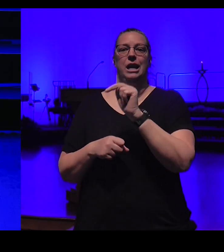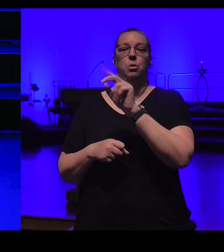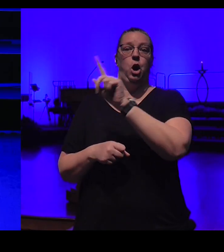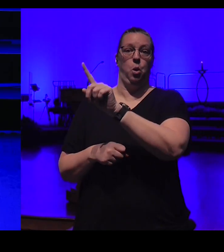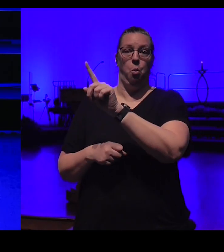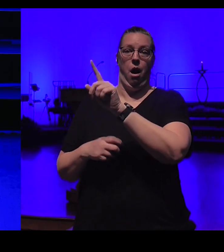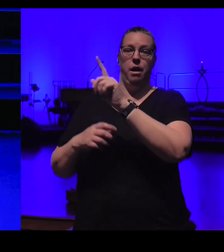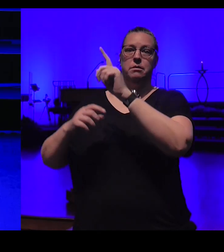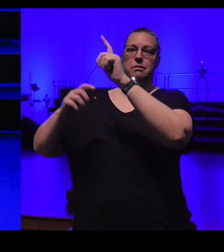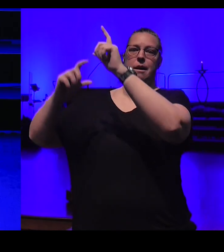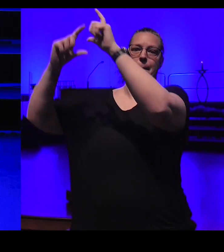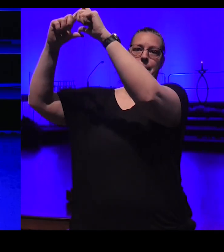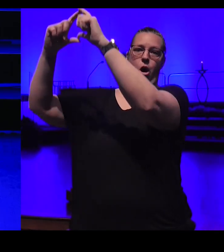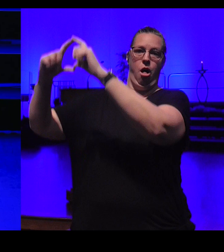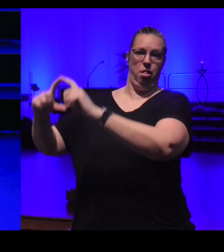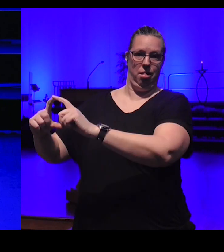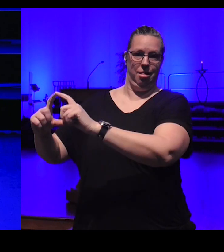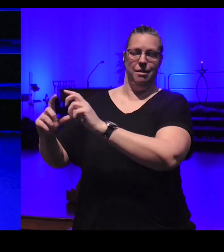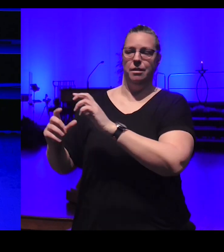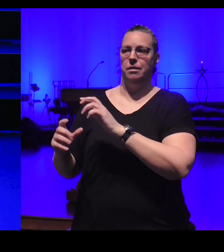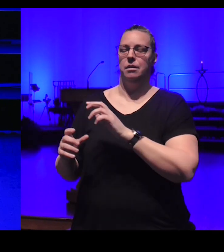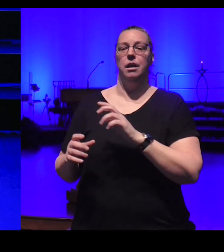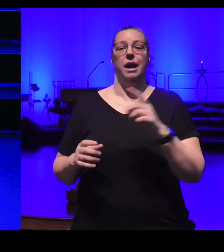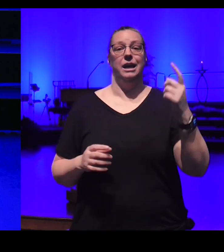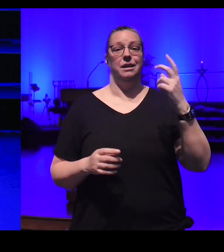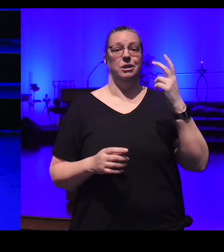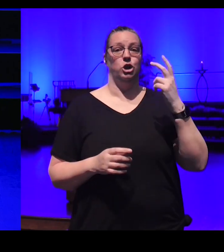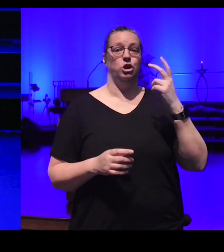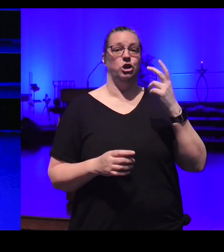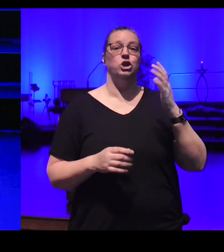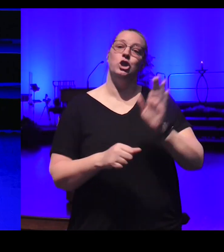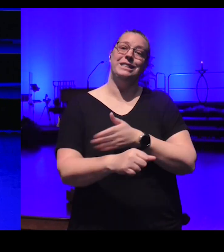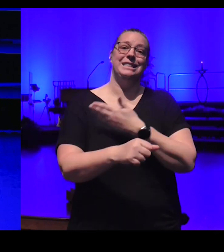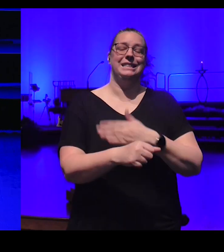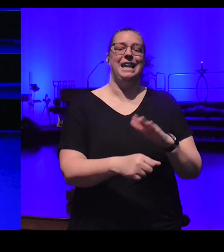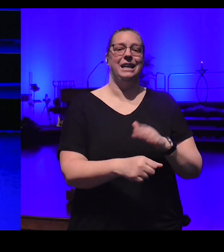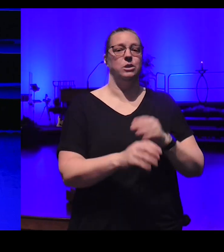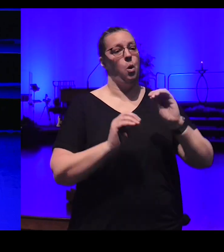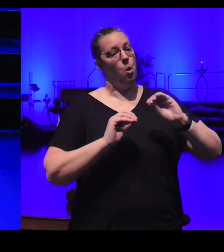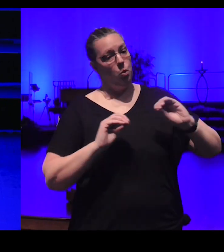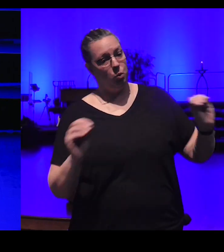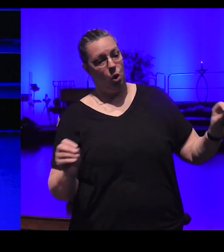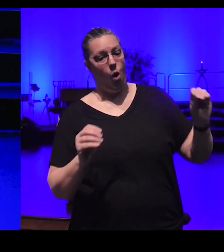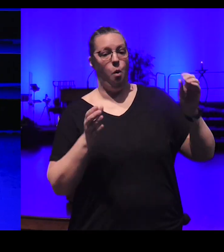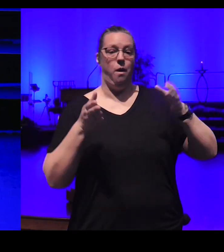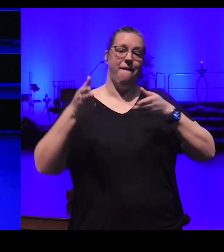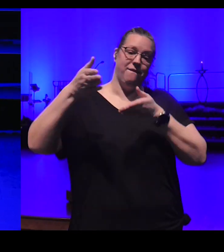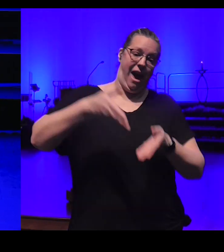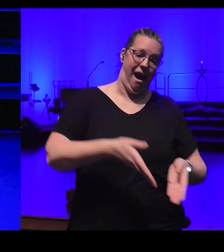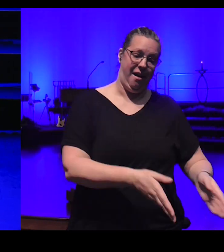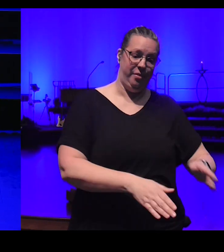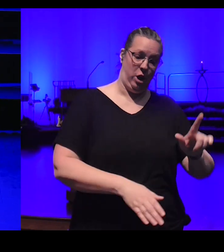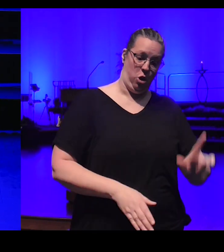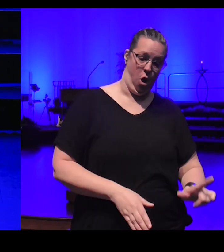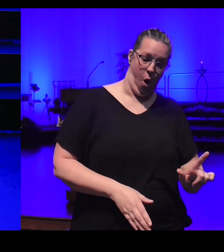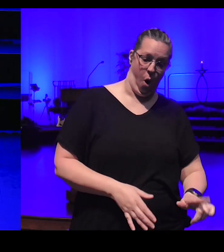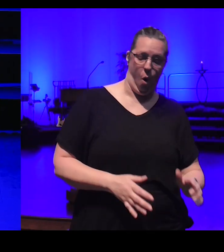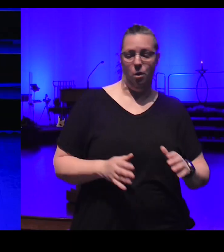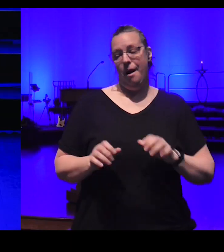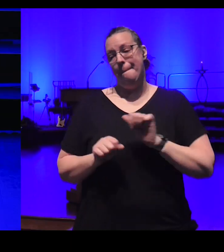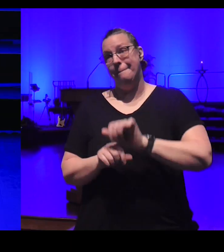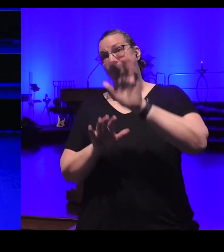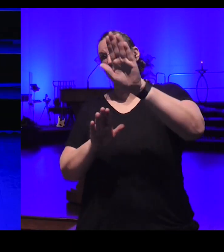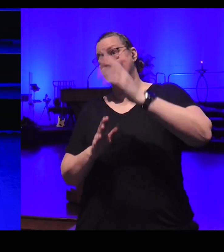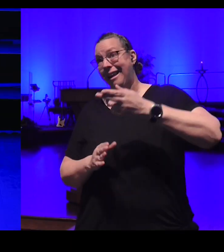"Ain't no mountain high enough, ain't no valley low enough, ain't no river wild enough to keep me away from you." And